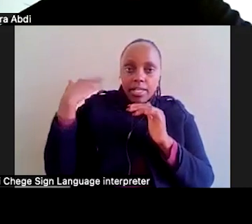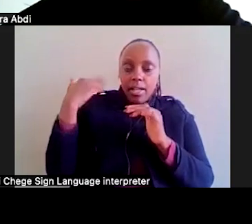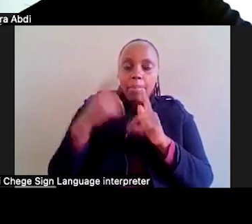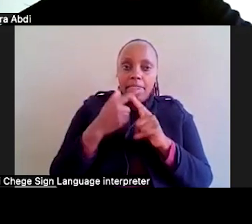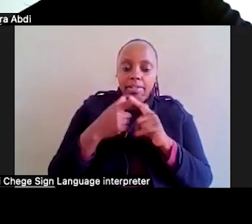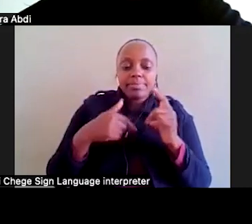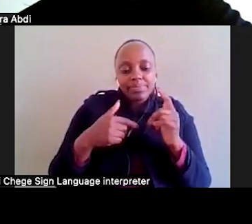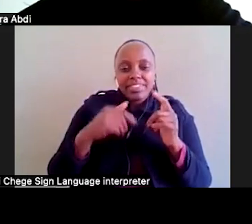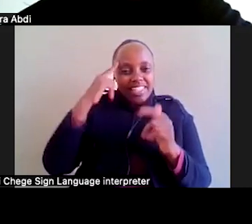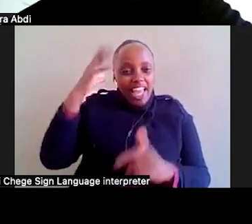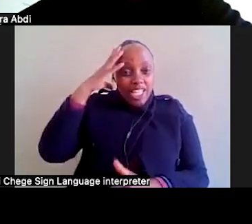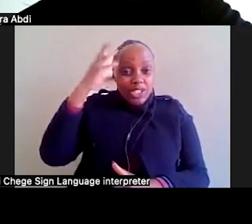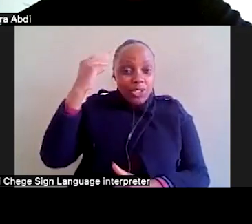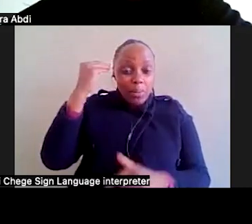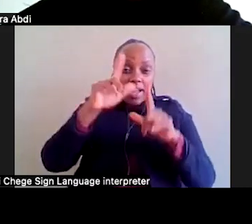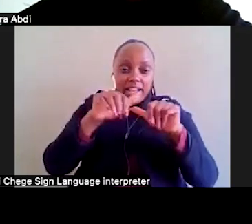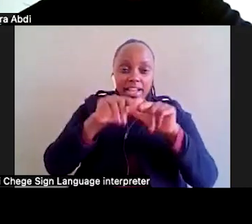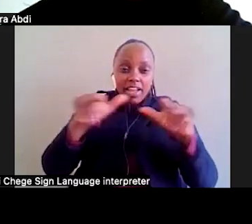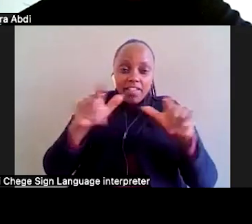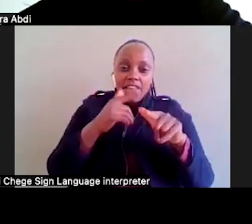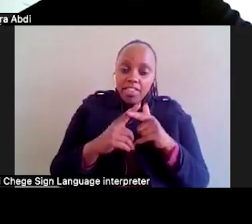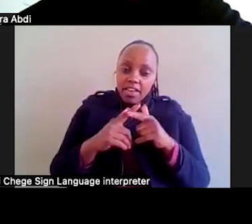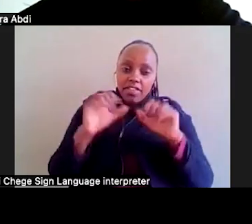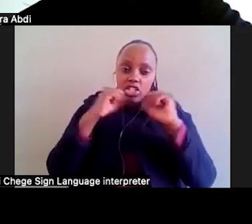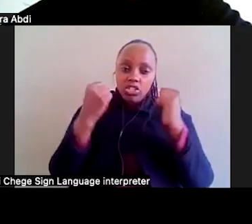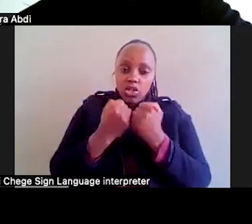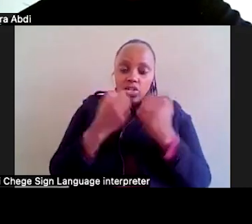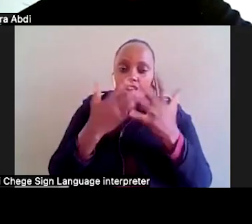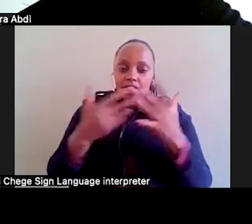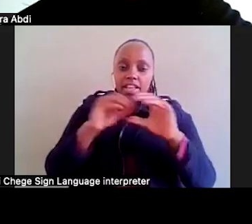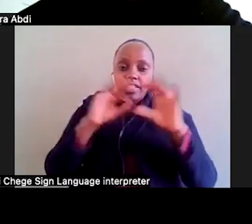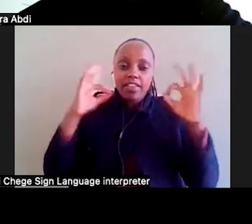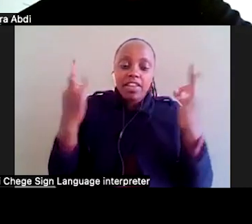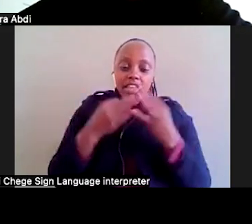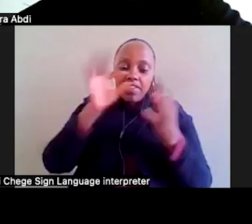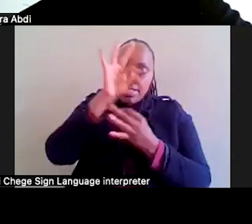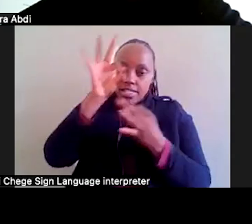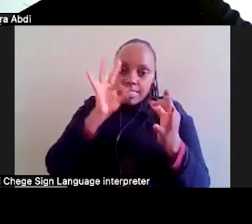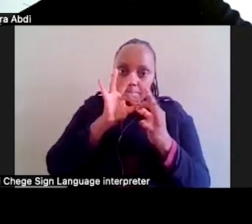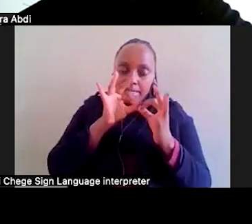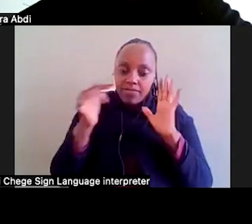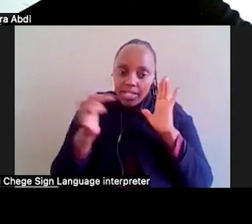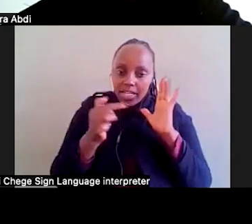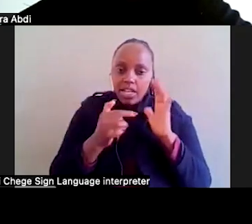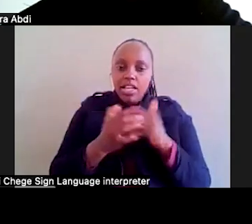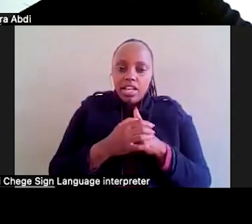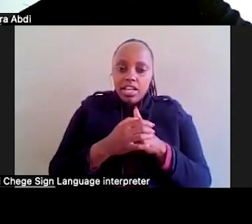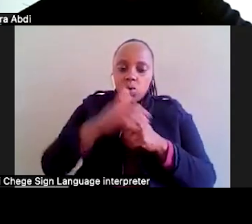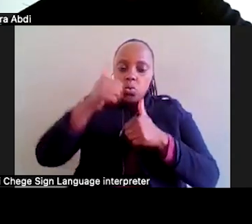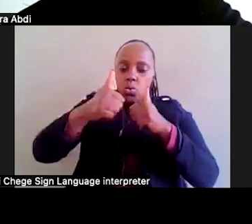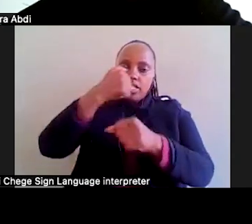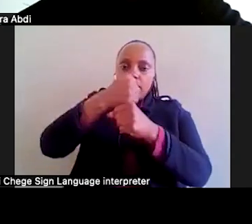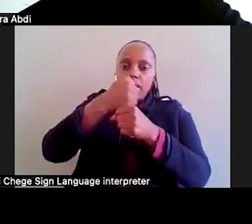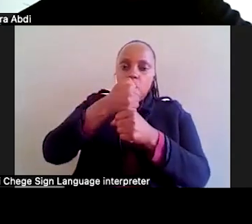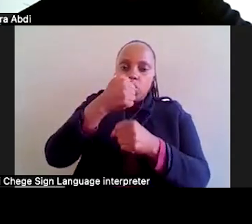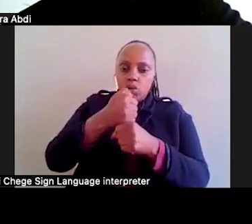that Somaliland or the Ministry of Labor, Social Affairs and Family, specifically the effort is that they do for